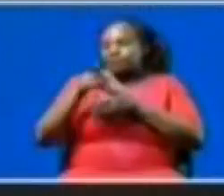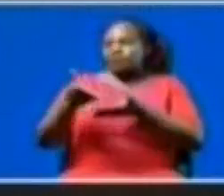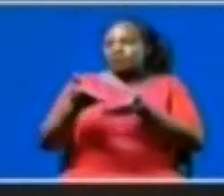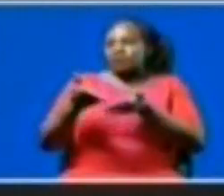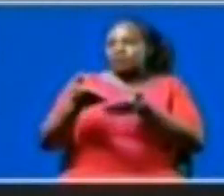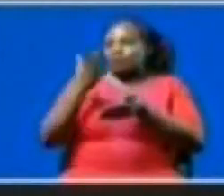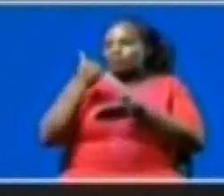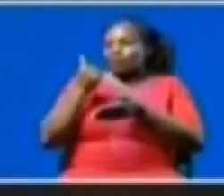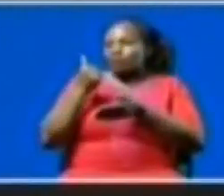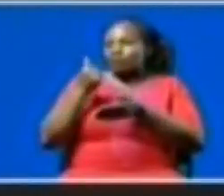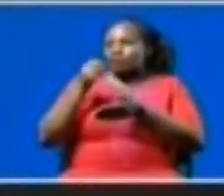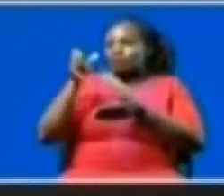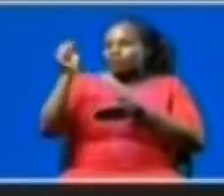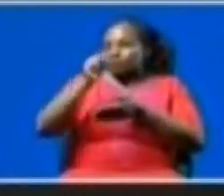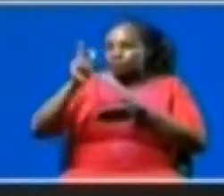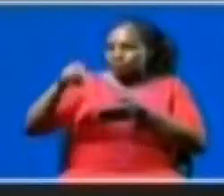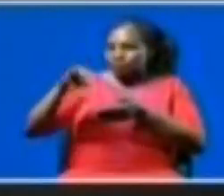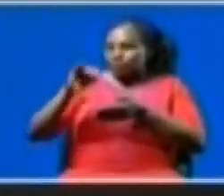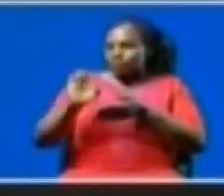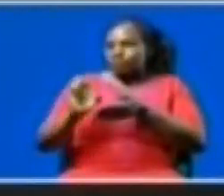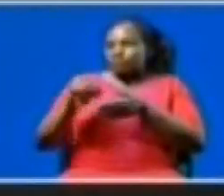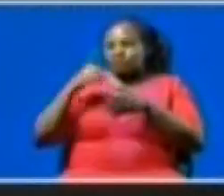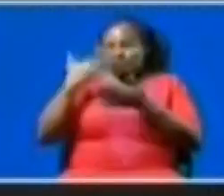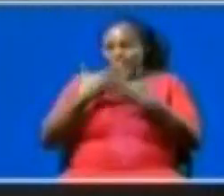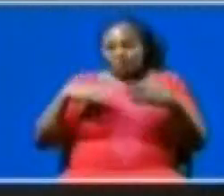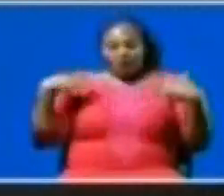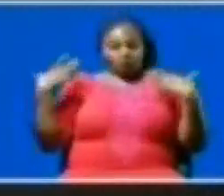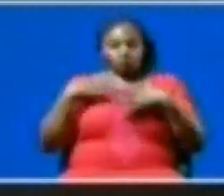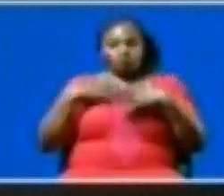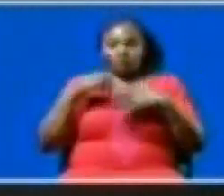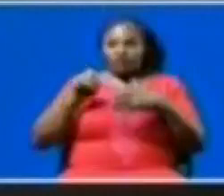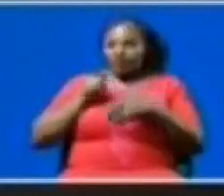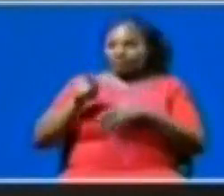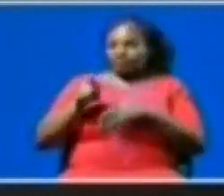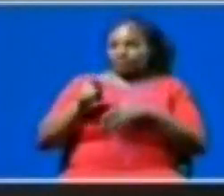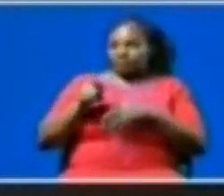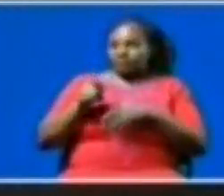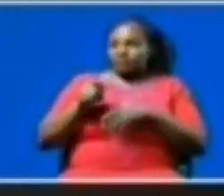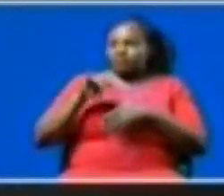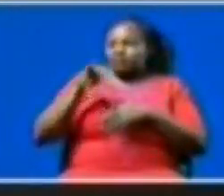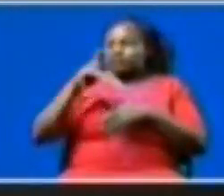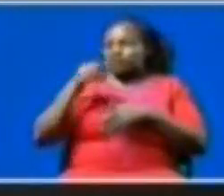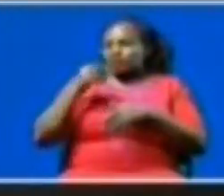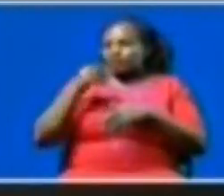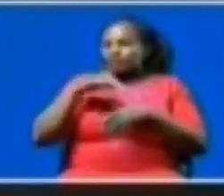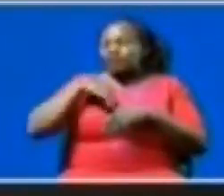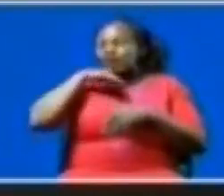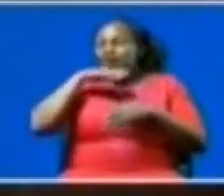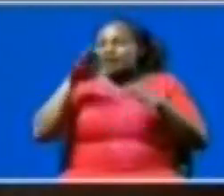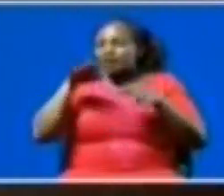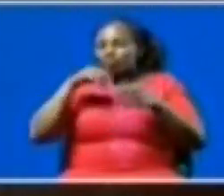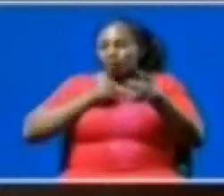here because Sophie is about to do the unthinkable for a girl her age, and Ida is willing to